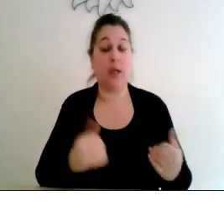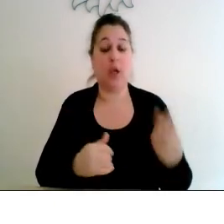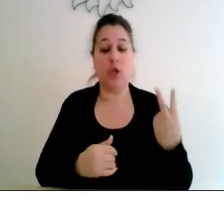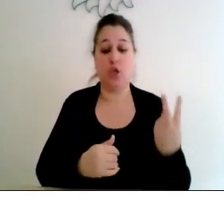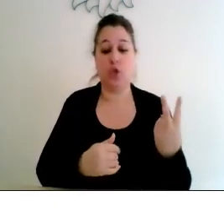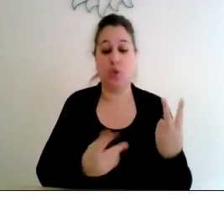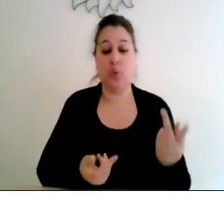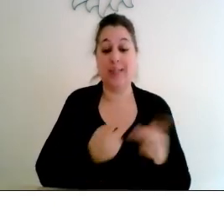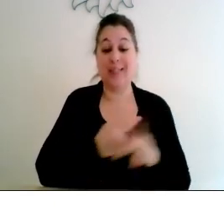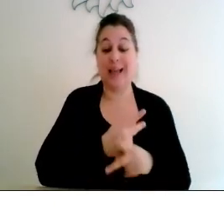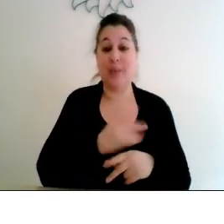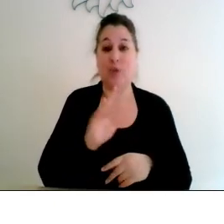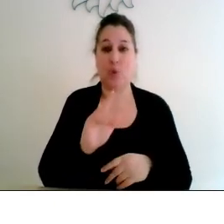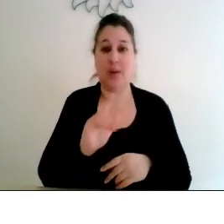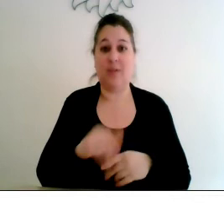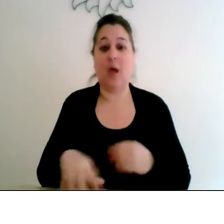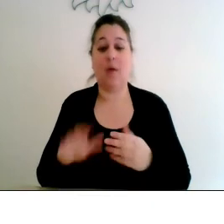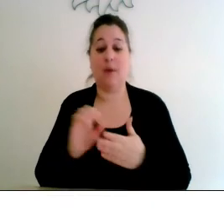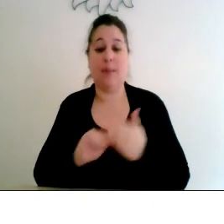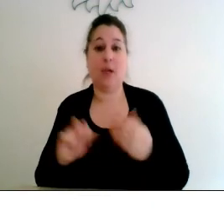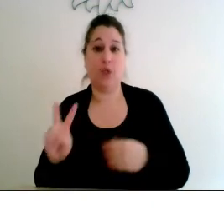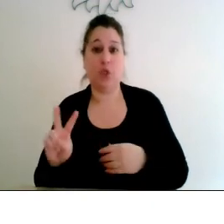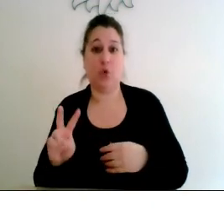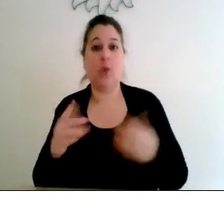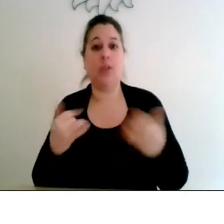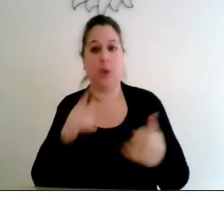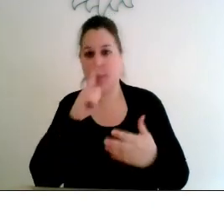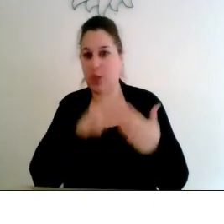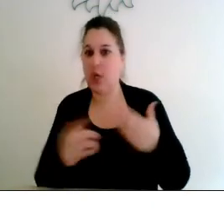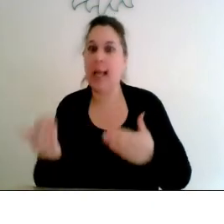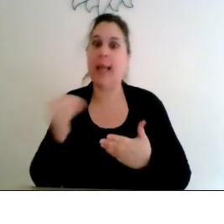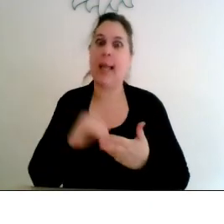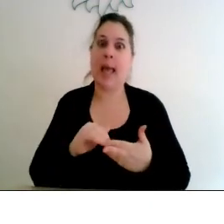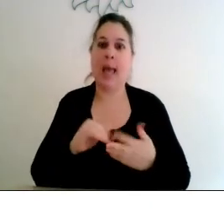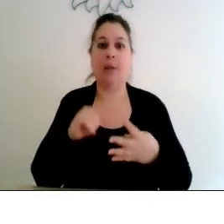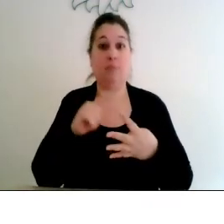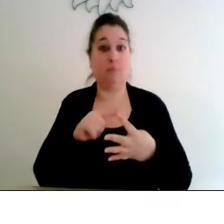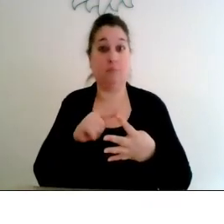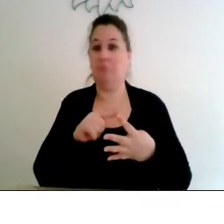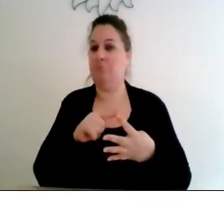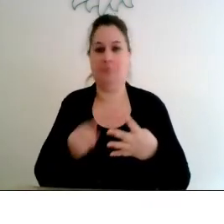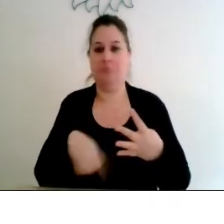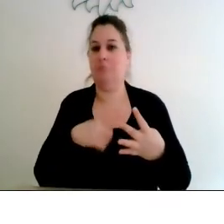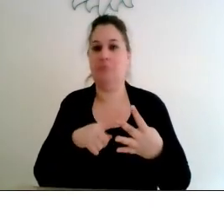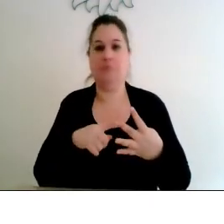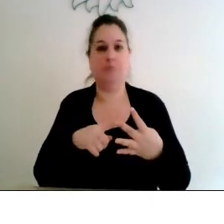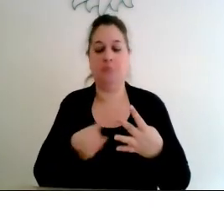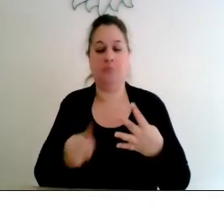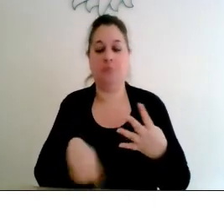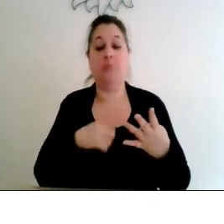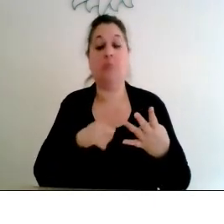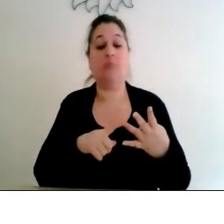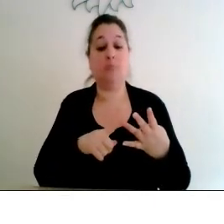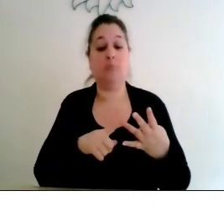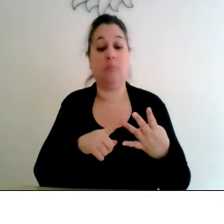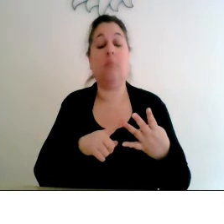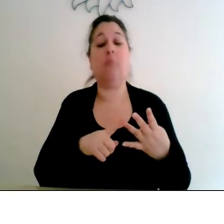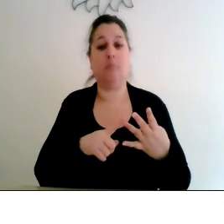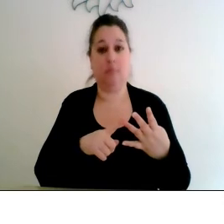Yes, multiplication. 2 times 25 is 50. Then minus 2. 50 minus 2 is